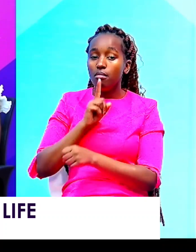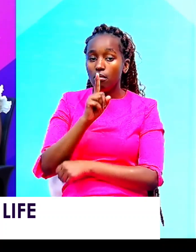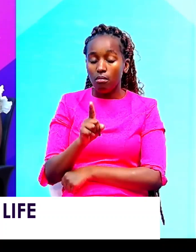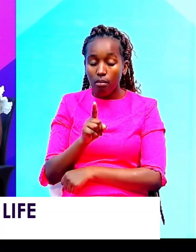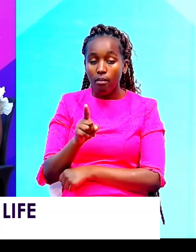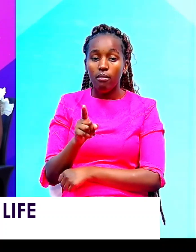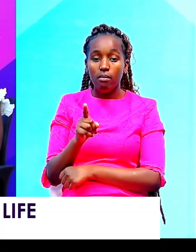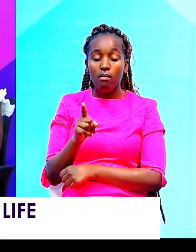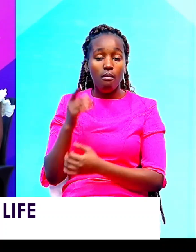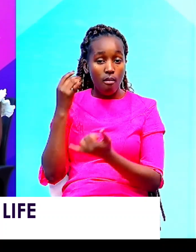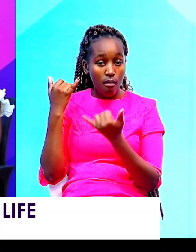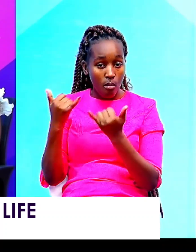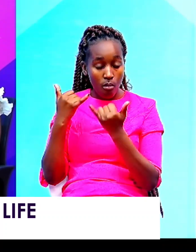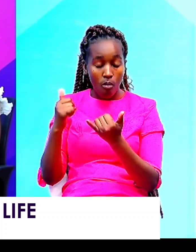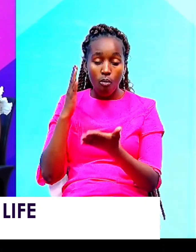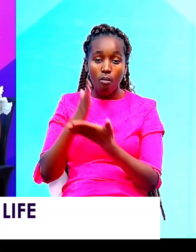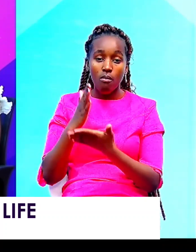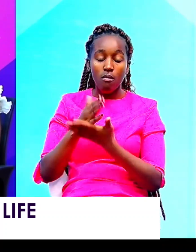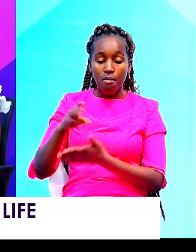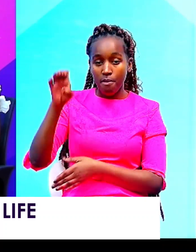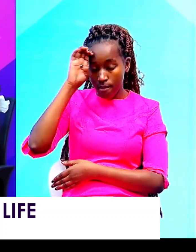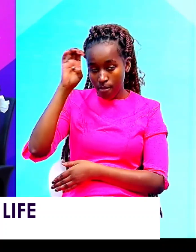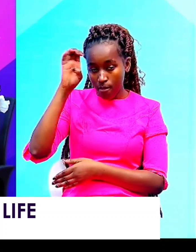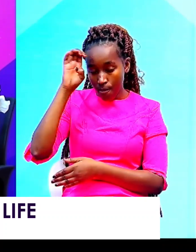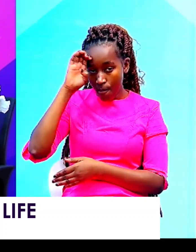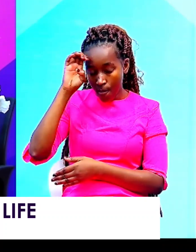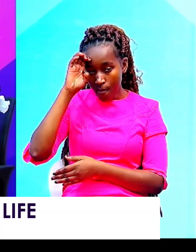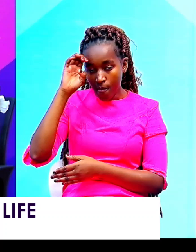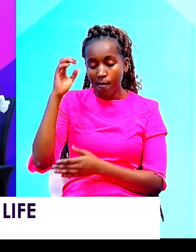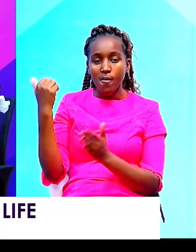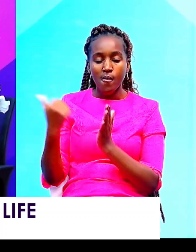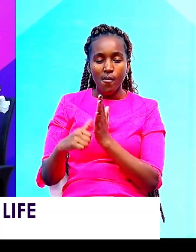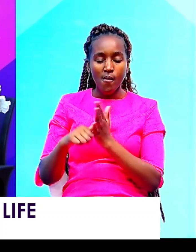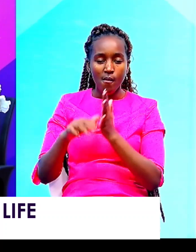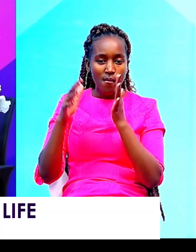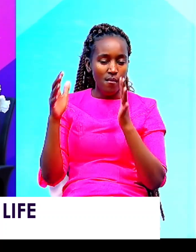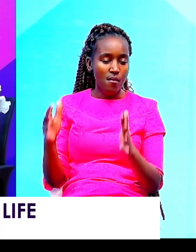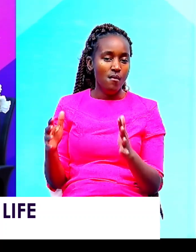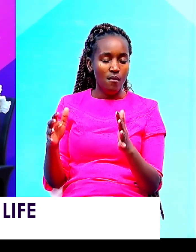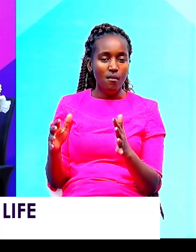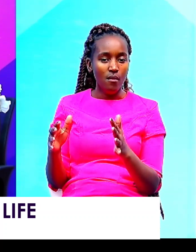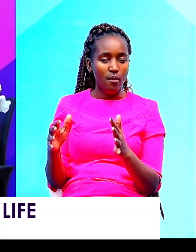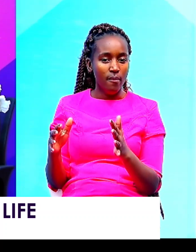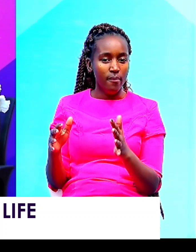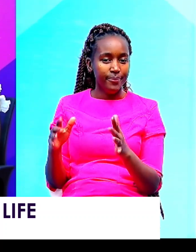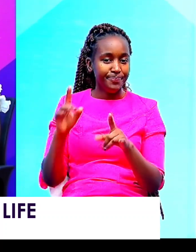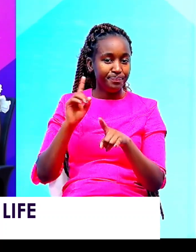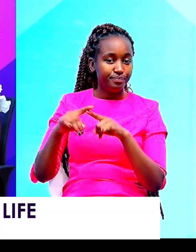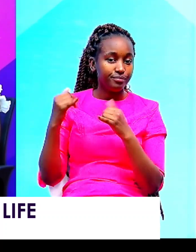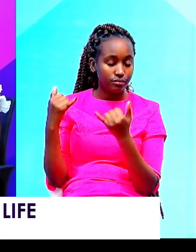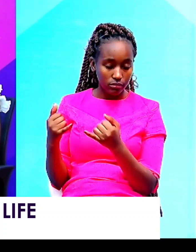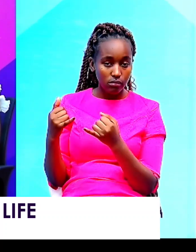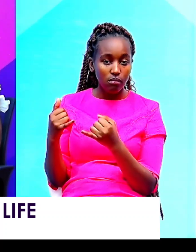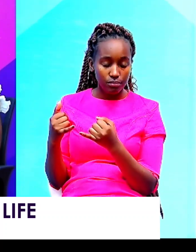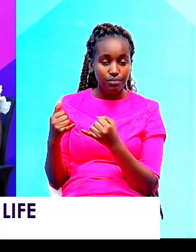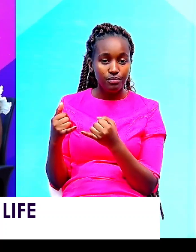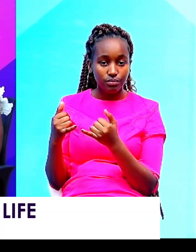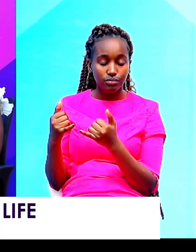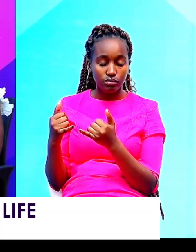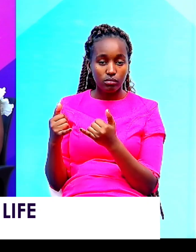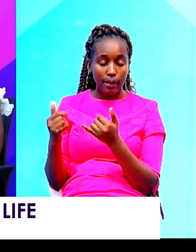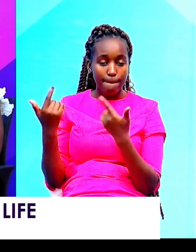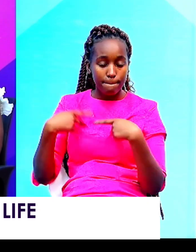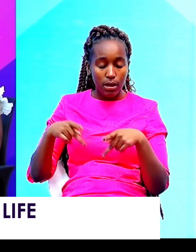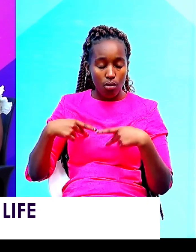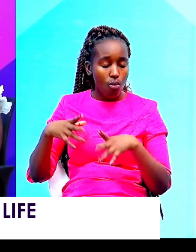as much as education, issues to do with education are not as good, were not as strong as they are today, but people went to